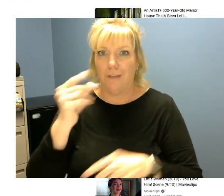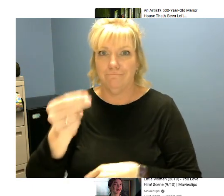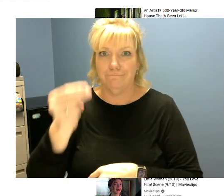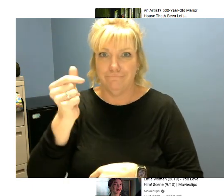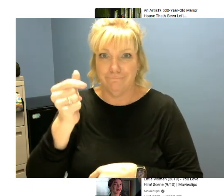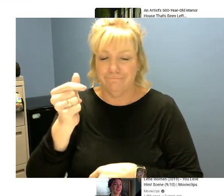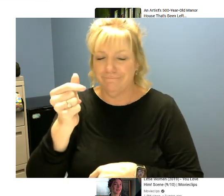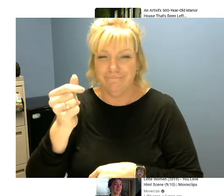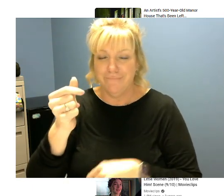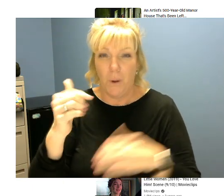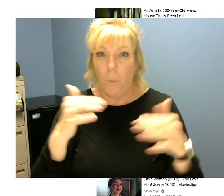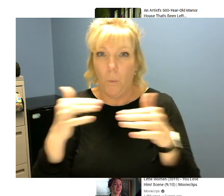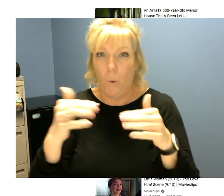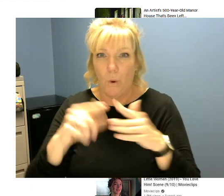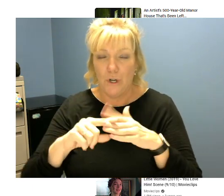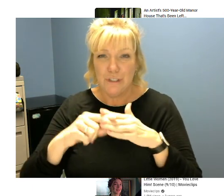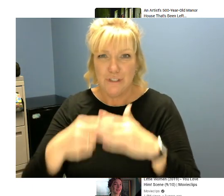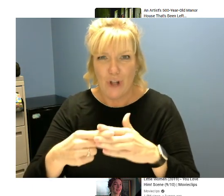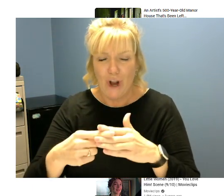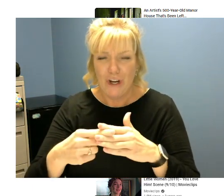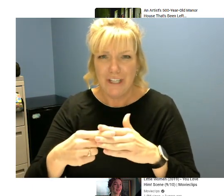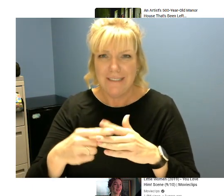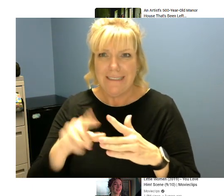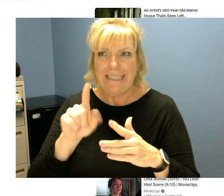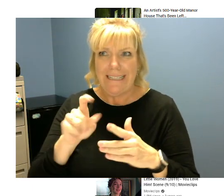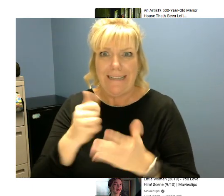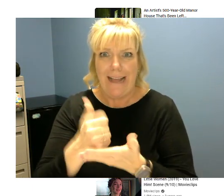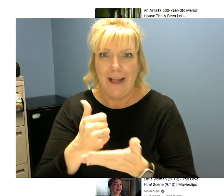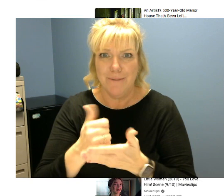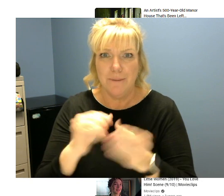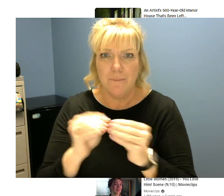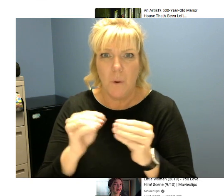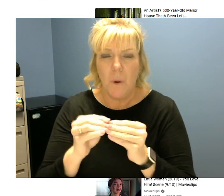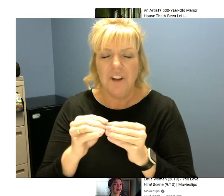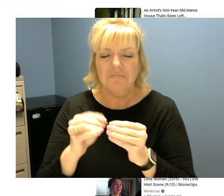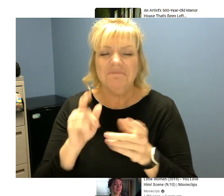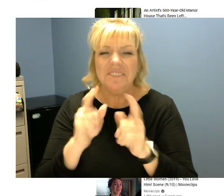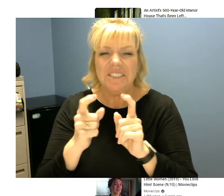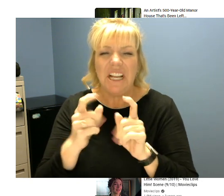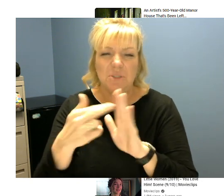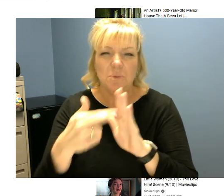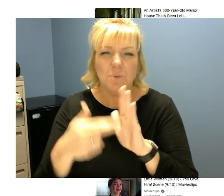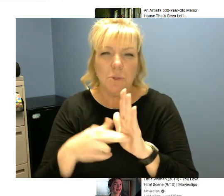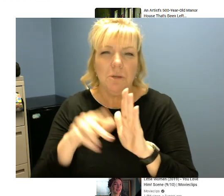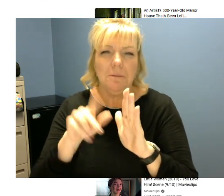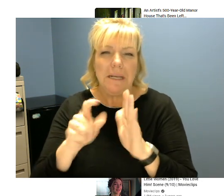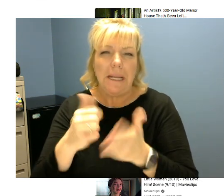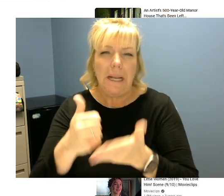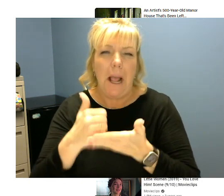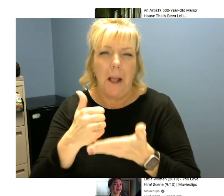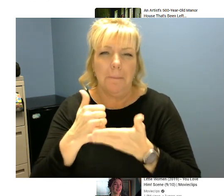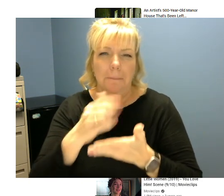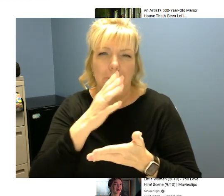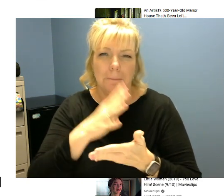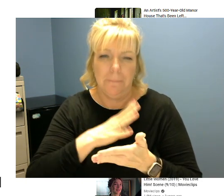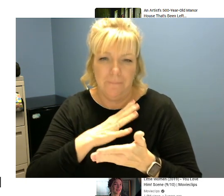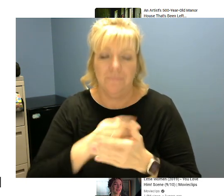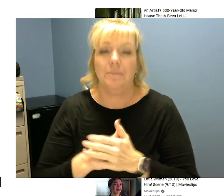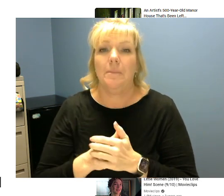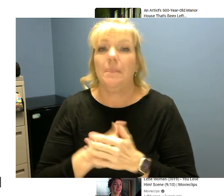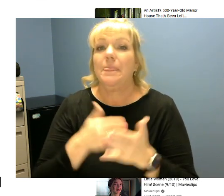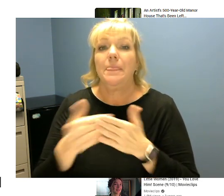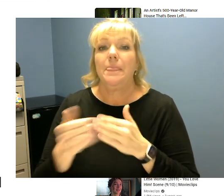idea really quick when they realized it might benefit them. So Dorothea Dix creates some standards. You have to be over the